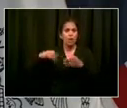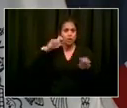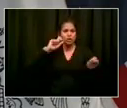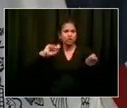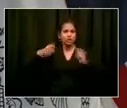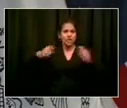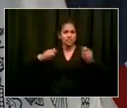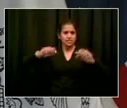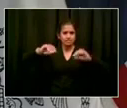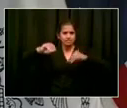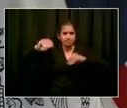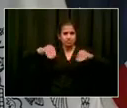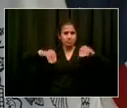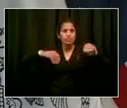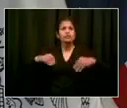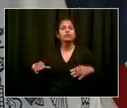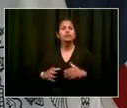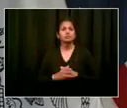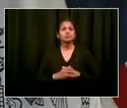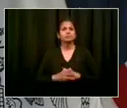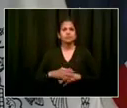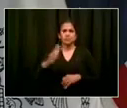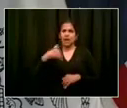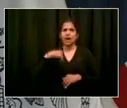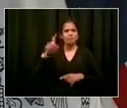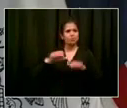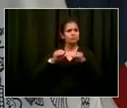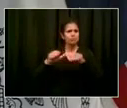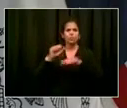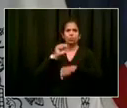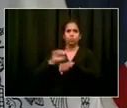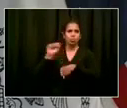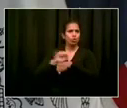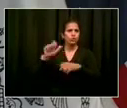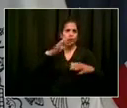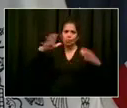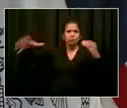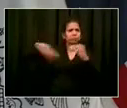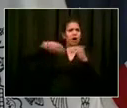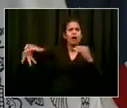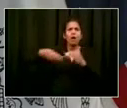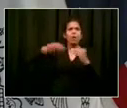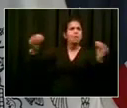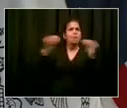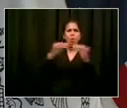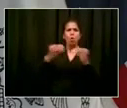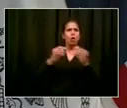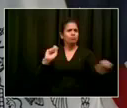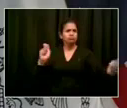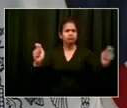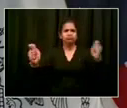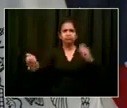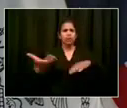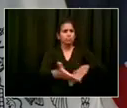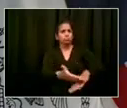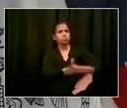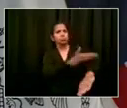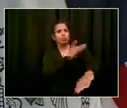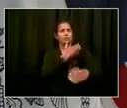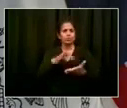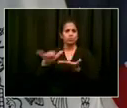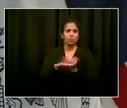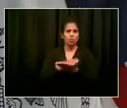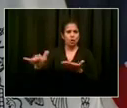constantly. That's the entire philosophy of Vision Zero. And I think when you consider how